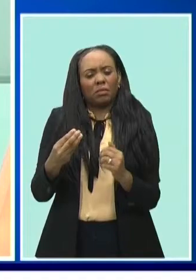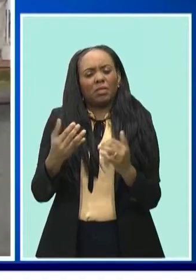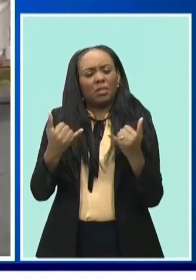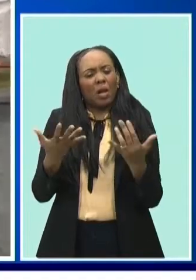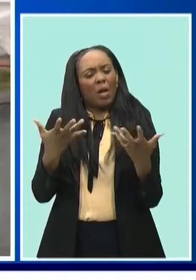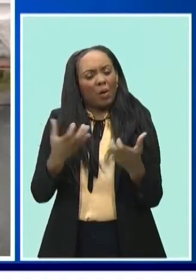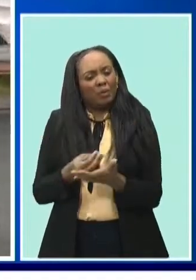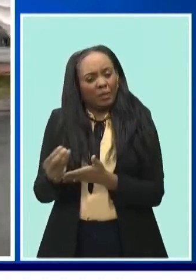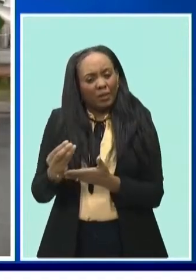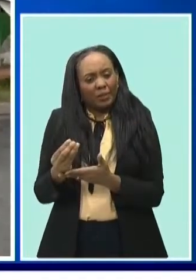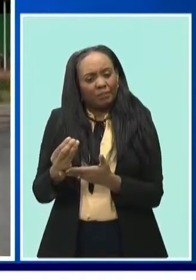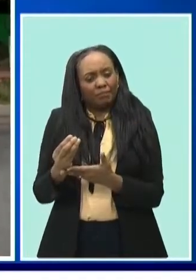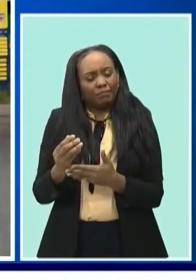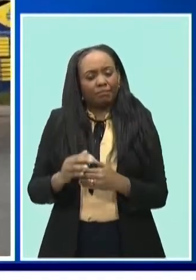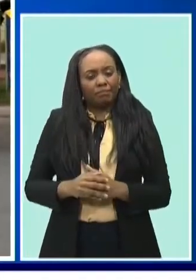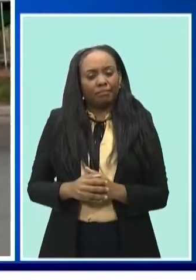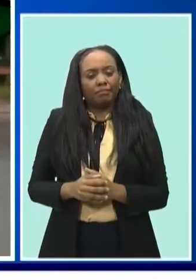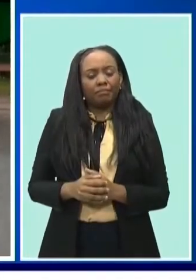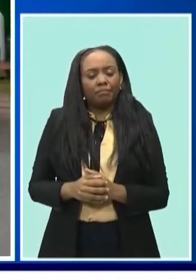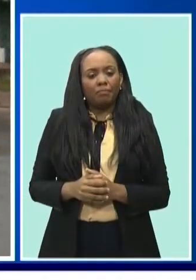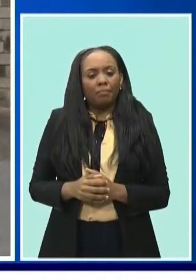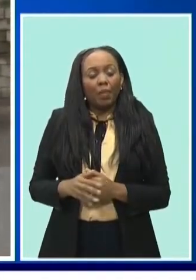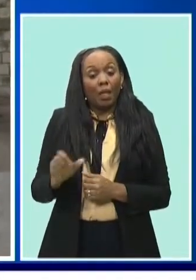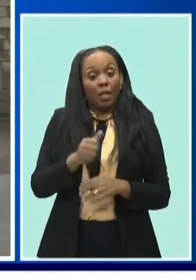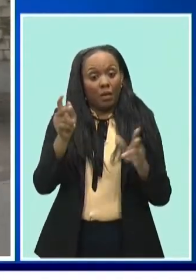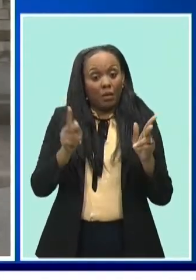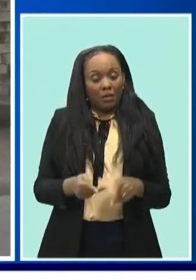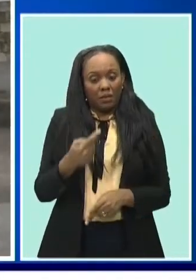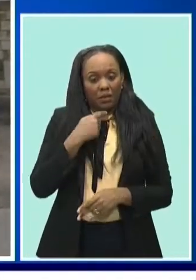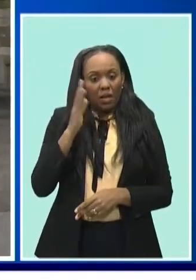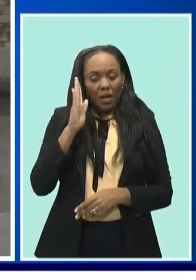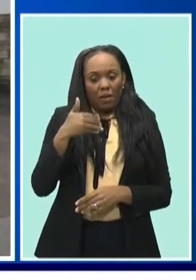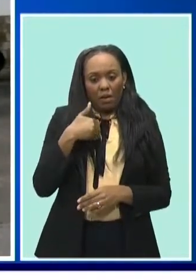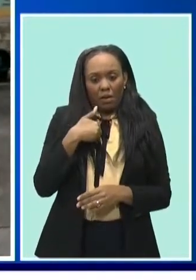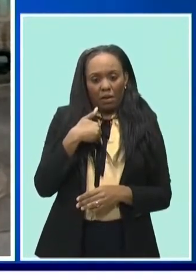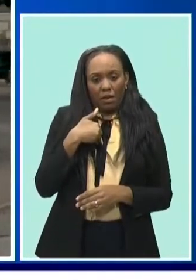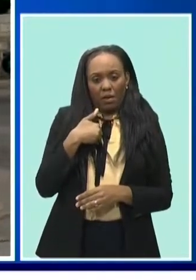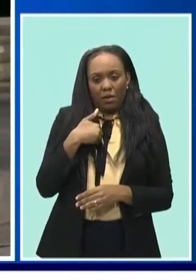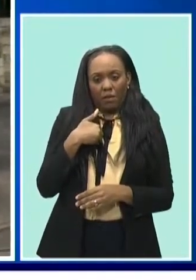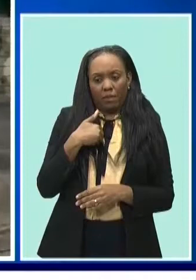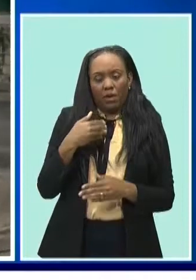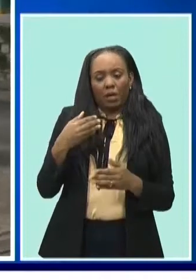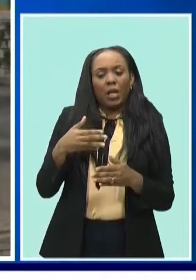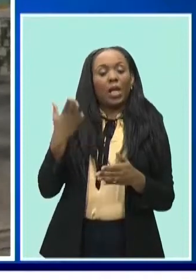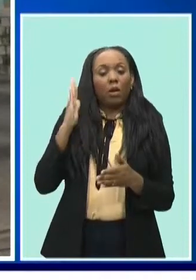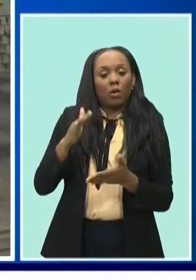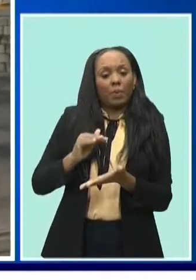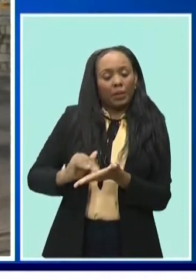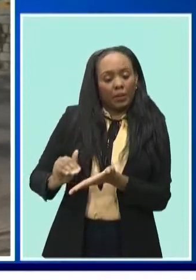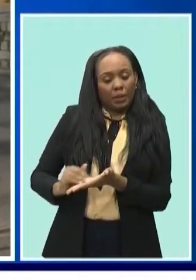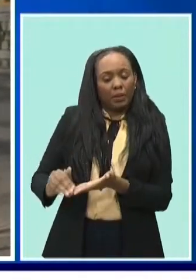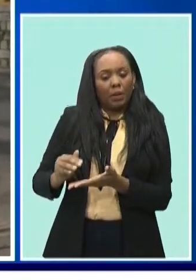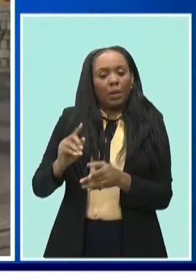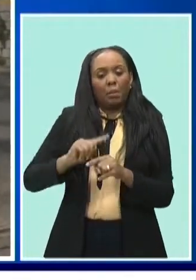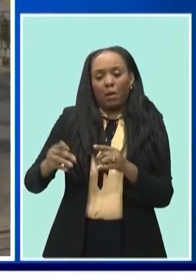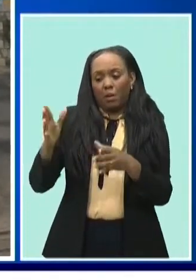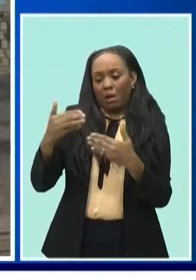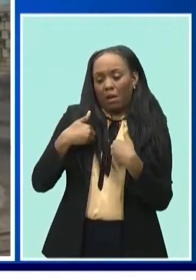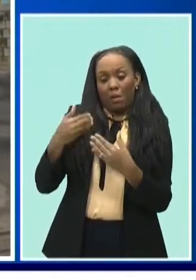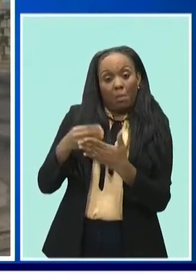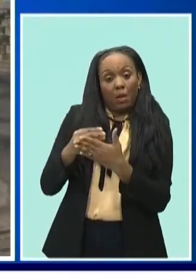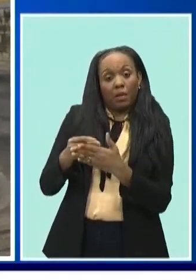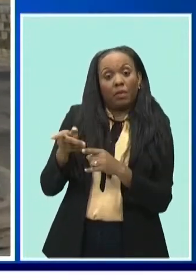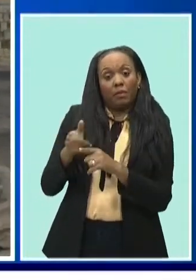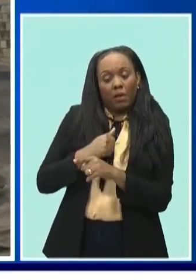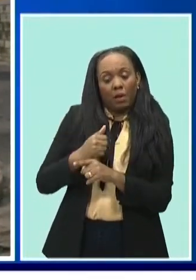level. Fabian Thorne says he will be taking a severance package next month, and he's excited about getting involved and will be